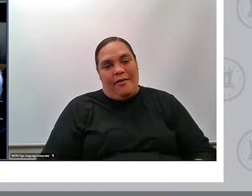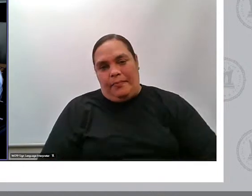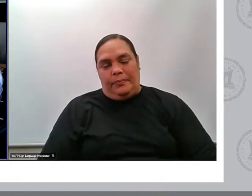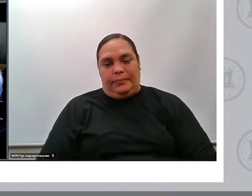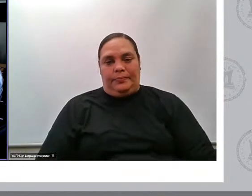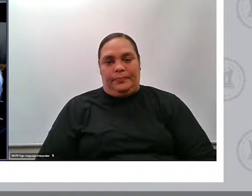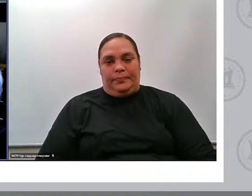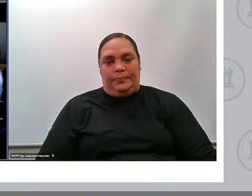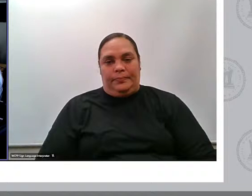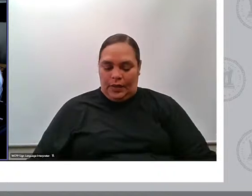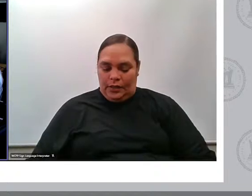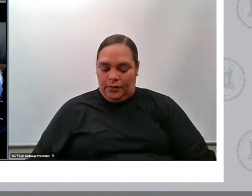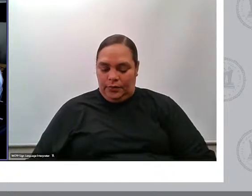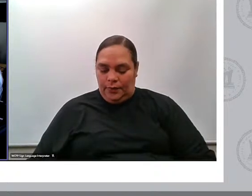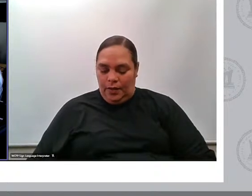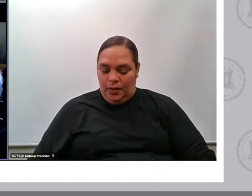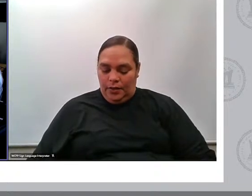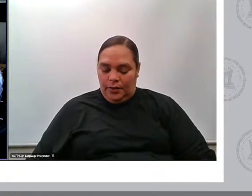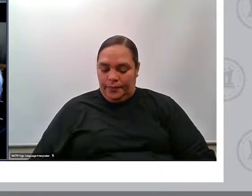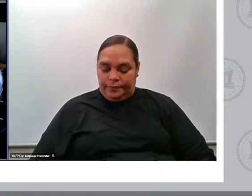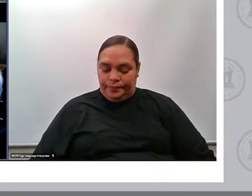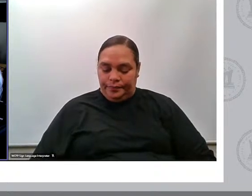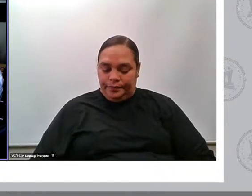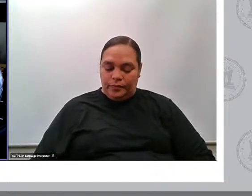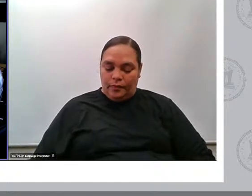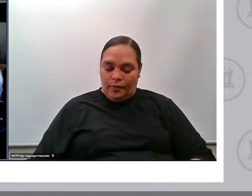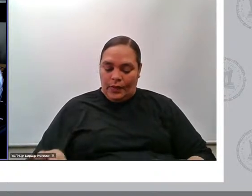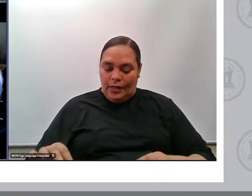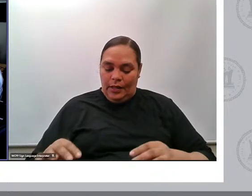in terms of fulfilling their responsibilities.